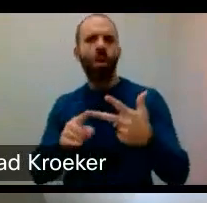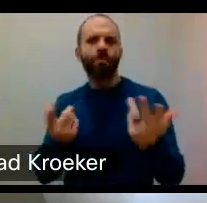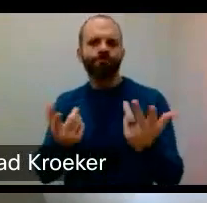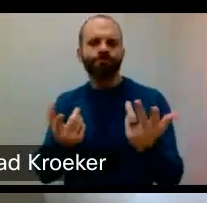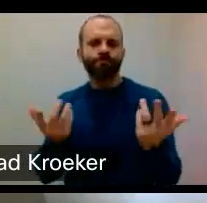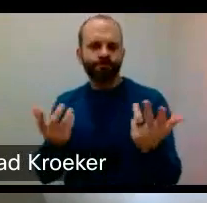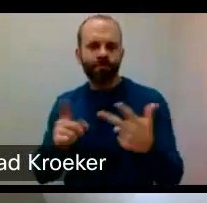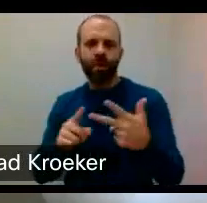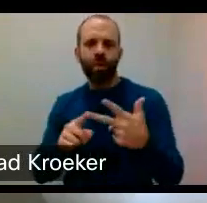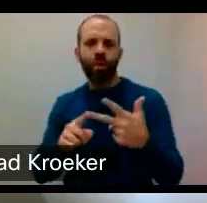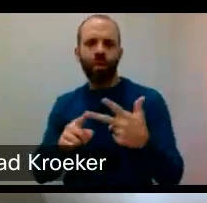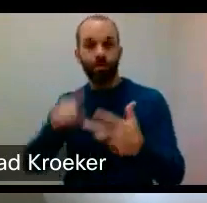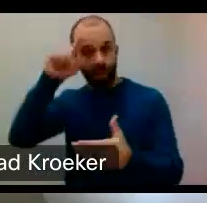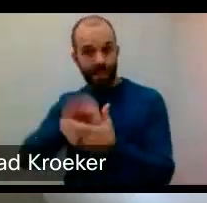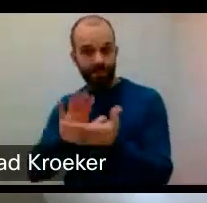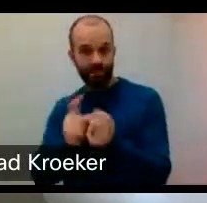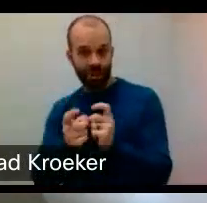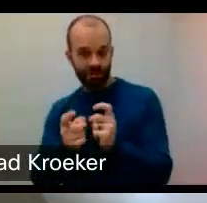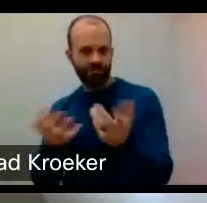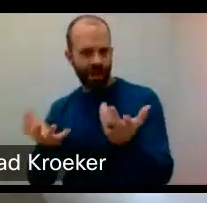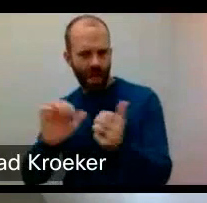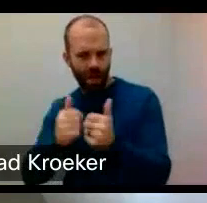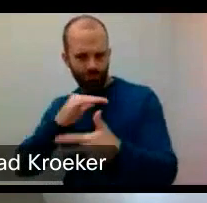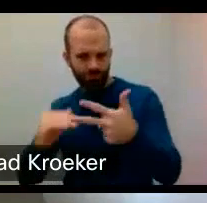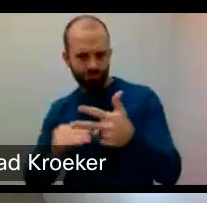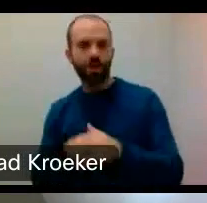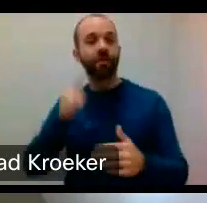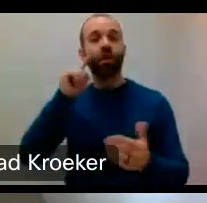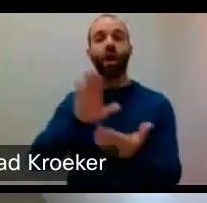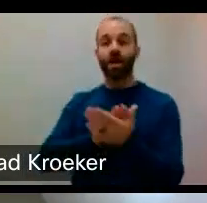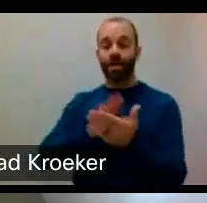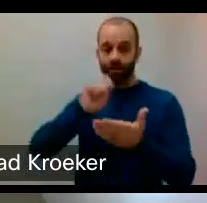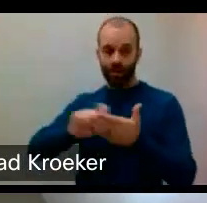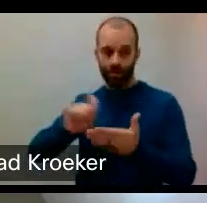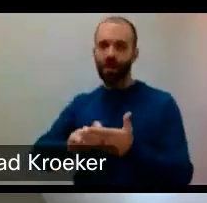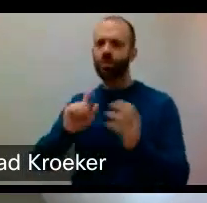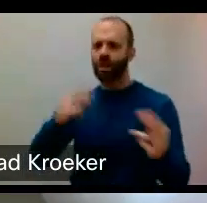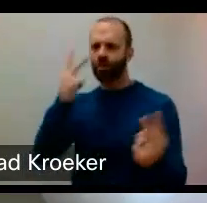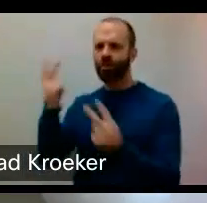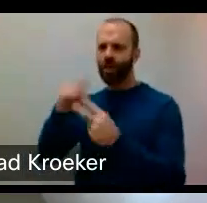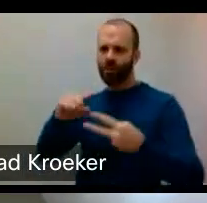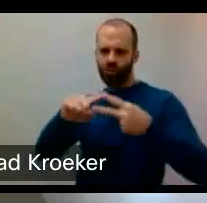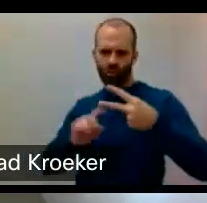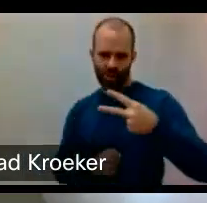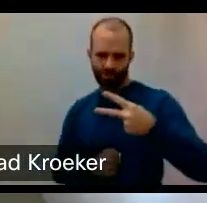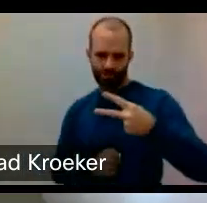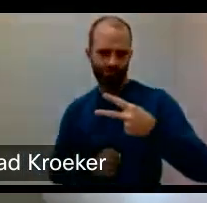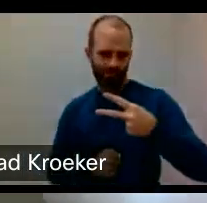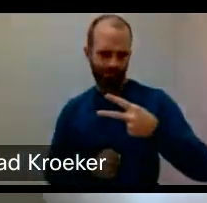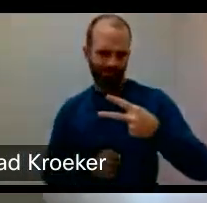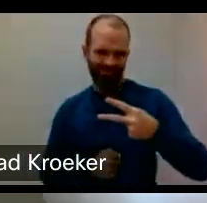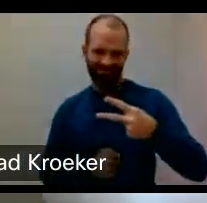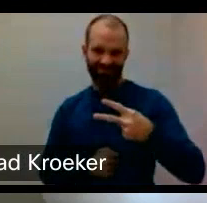So in academic writing, most of the time we could reflect on two things. You'll be asked to reflect on one of these